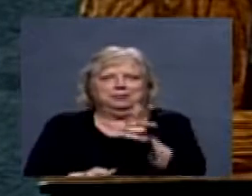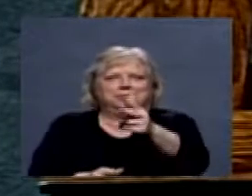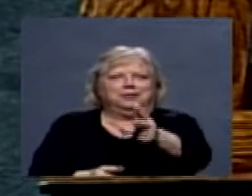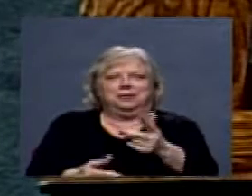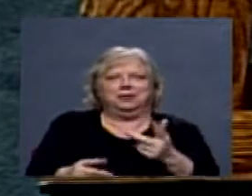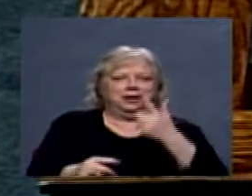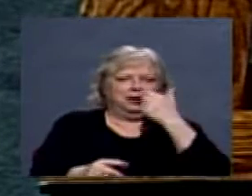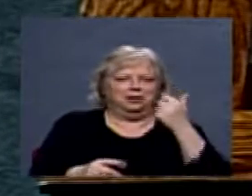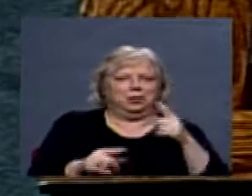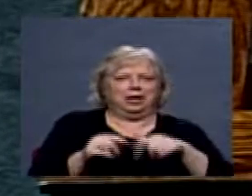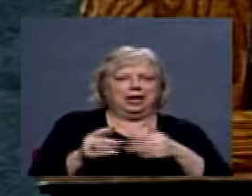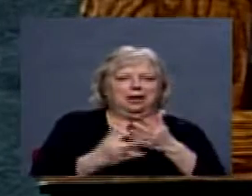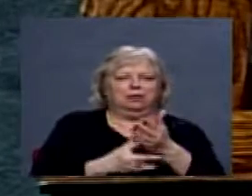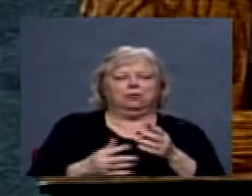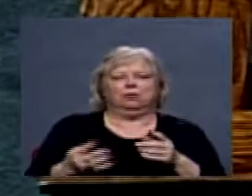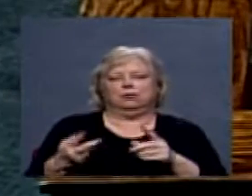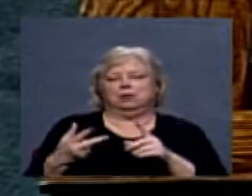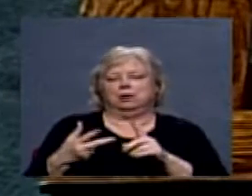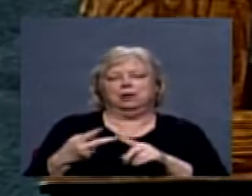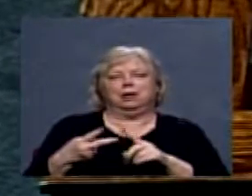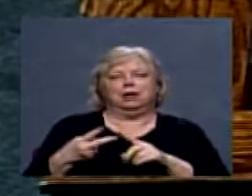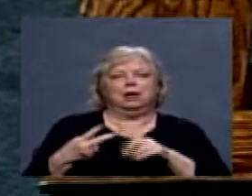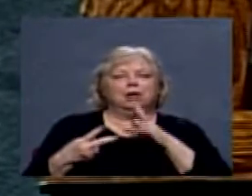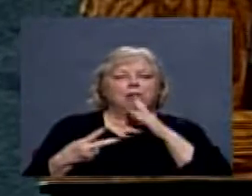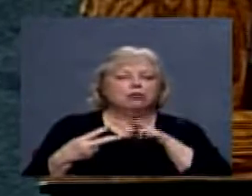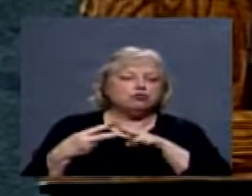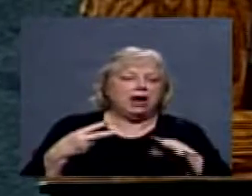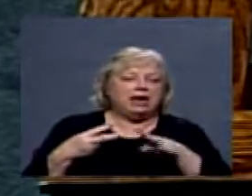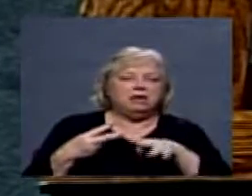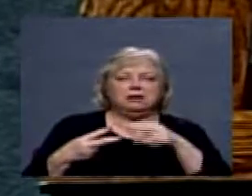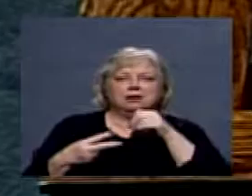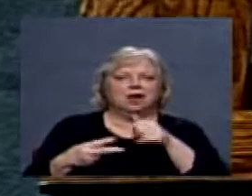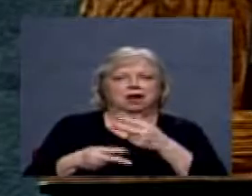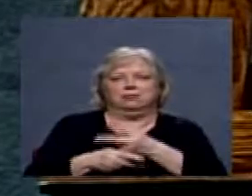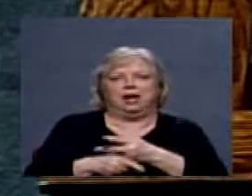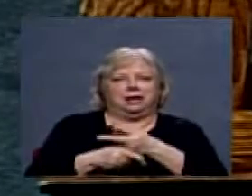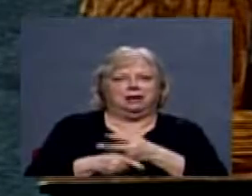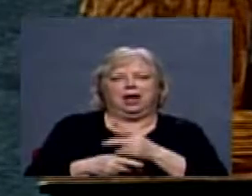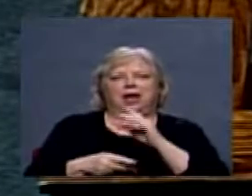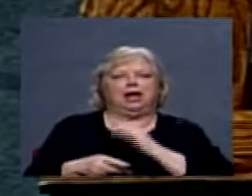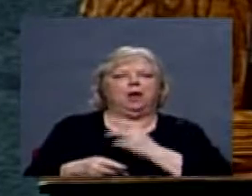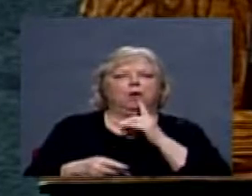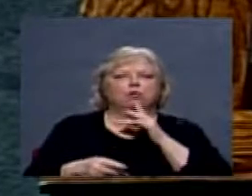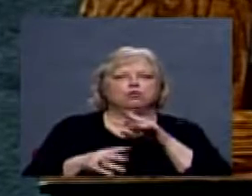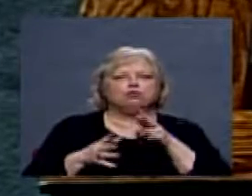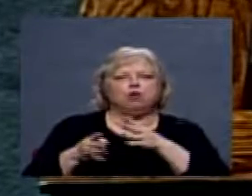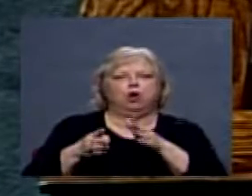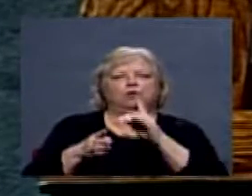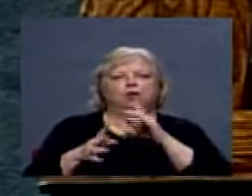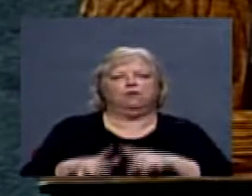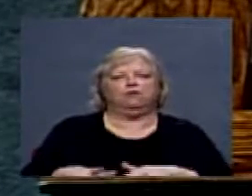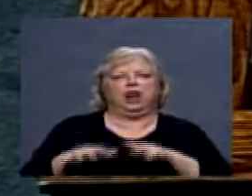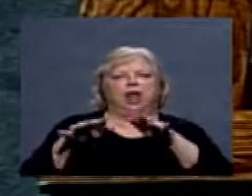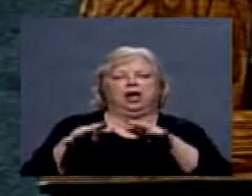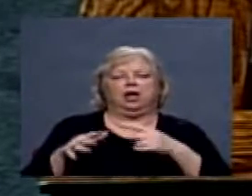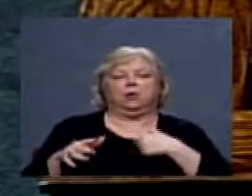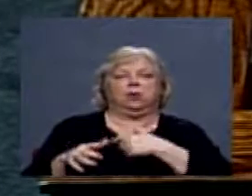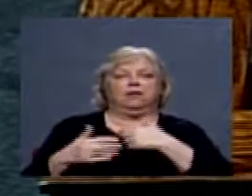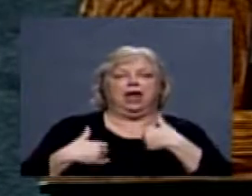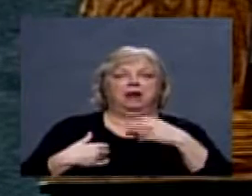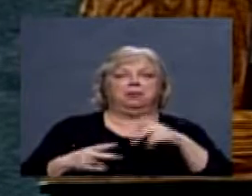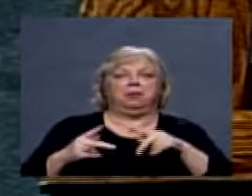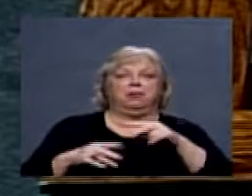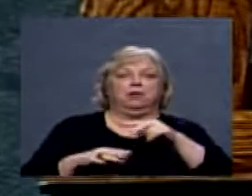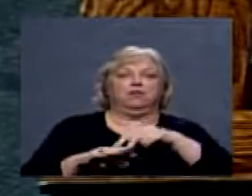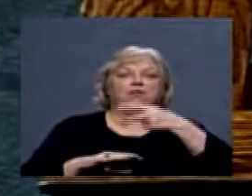area. The drainage is not maintained. Our roads are flooding. We've had people falling